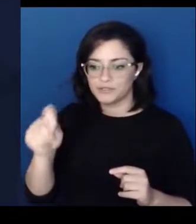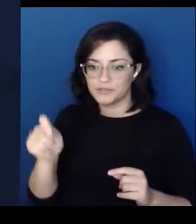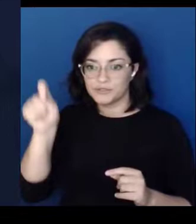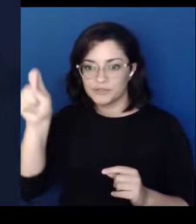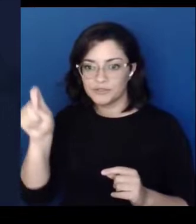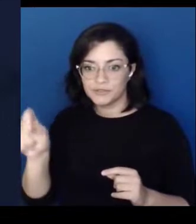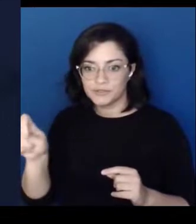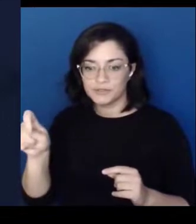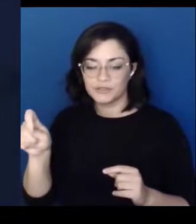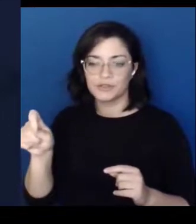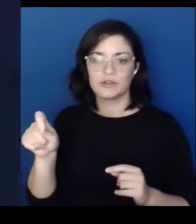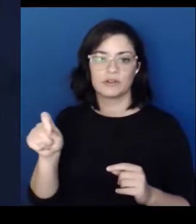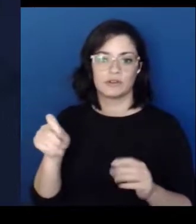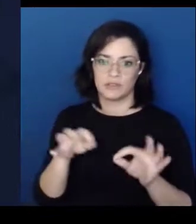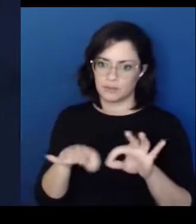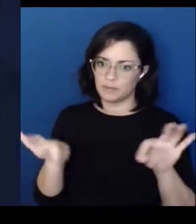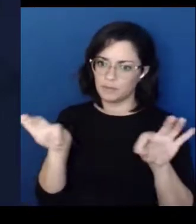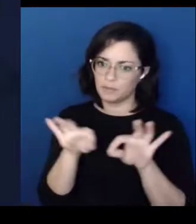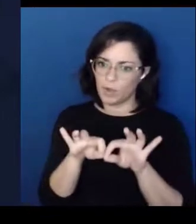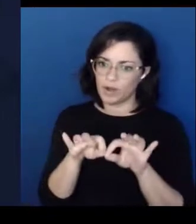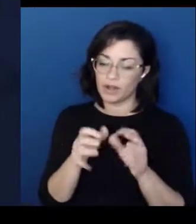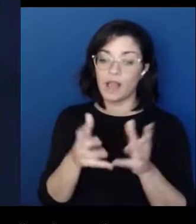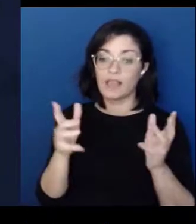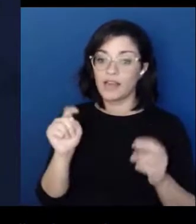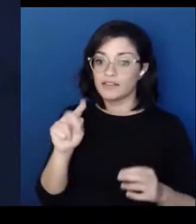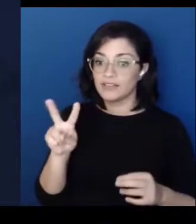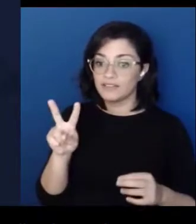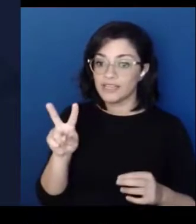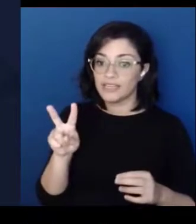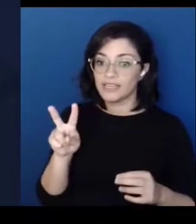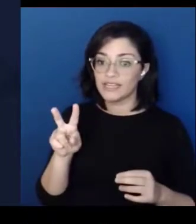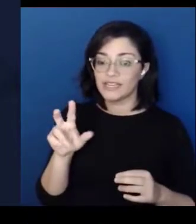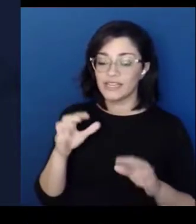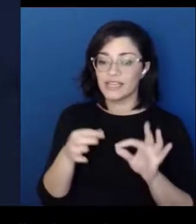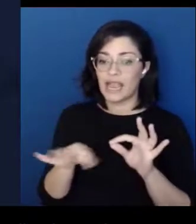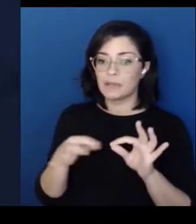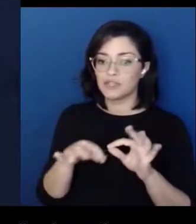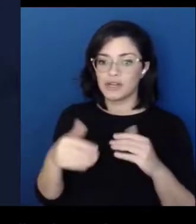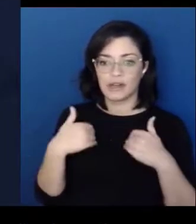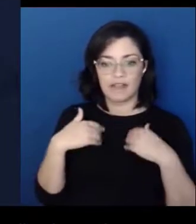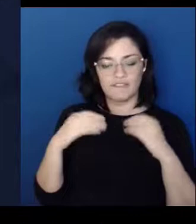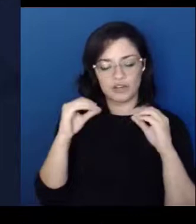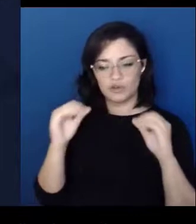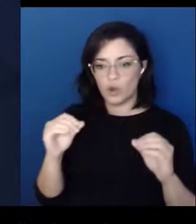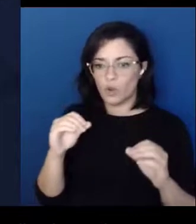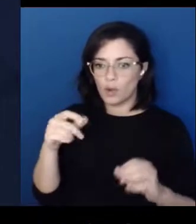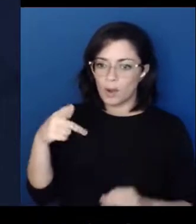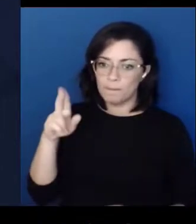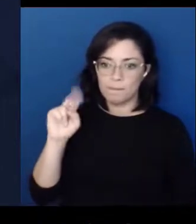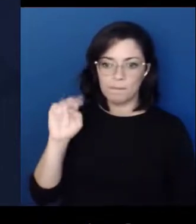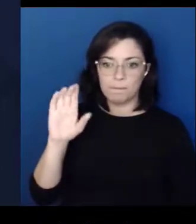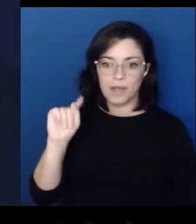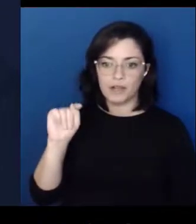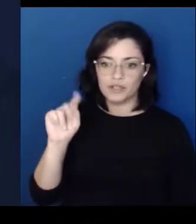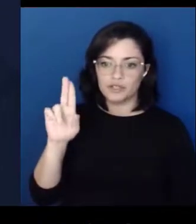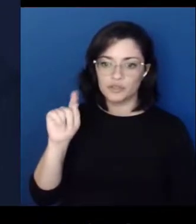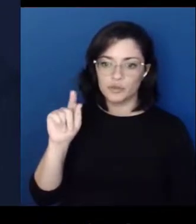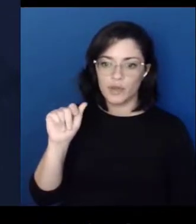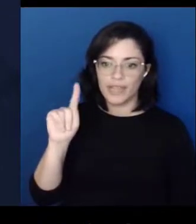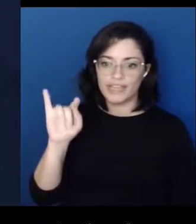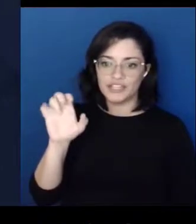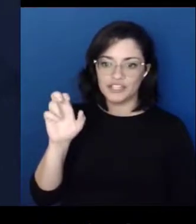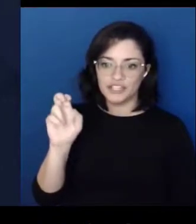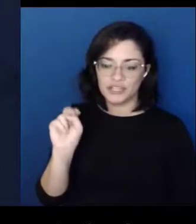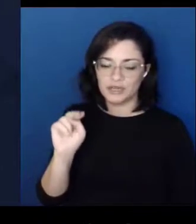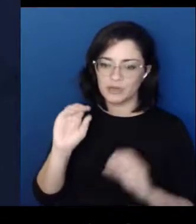captioning does not have punctuation. So there's run-on sentences, run-on paragraphs, and it becomes very frustrating.